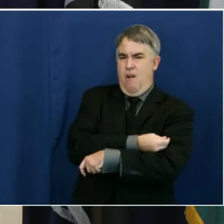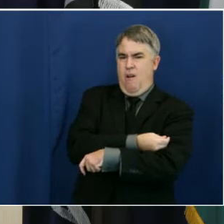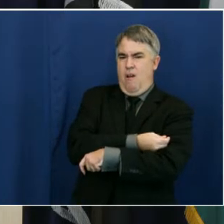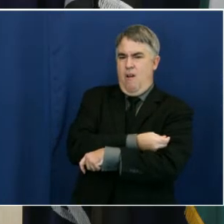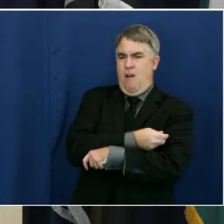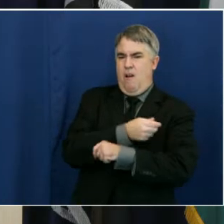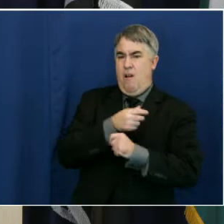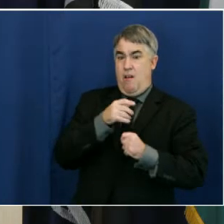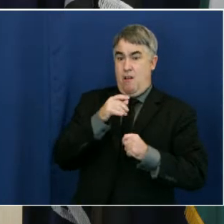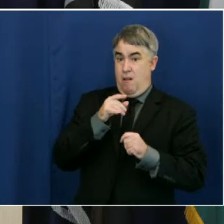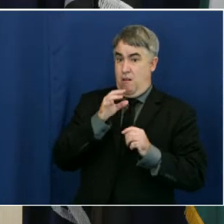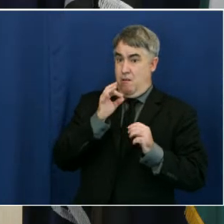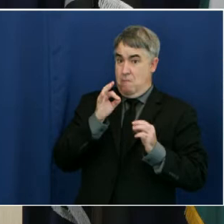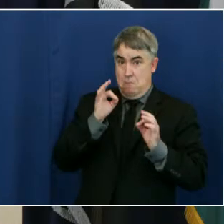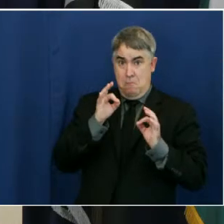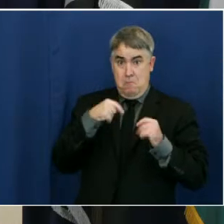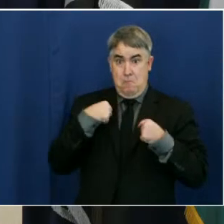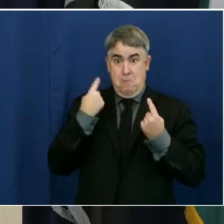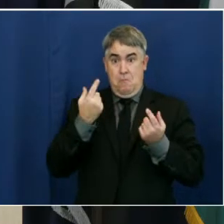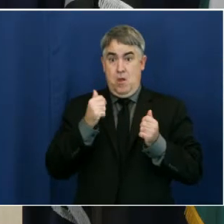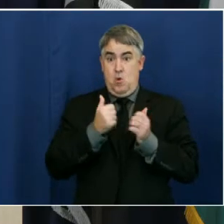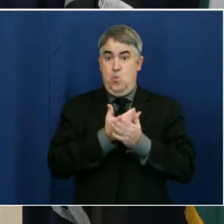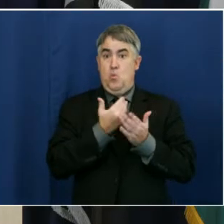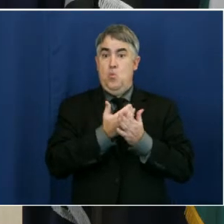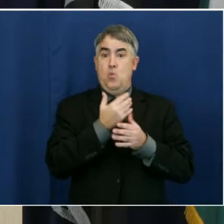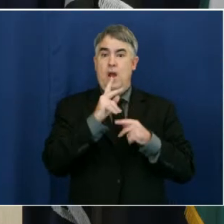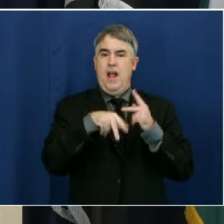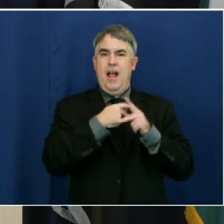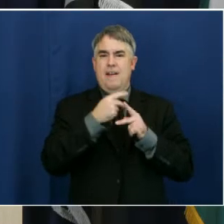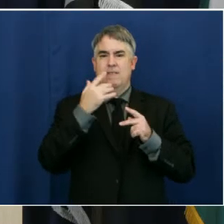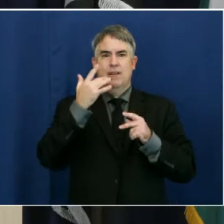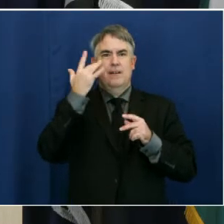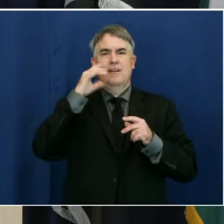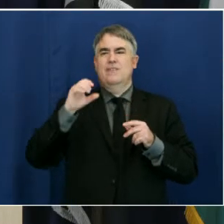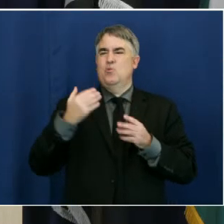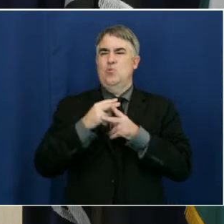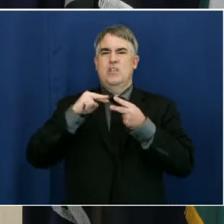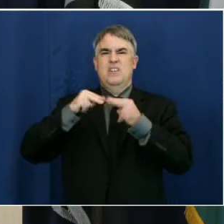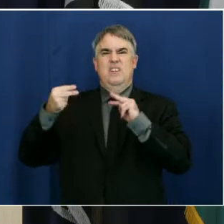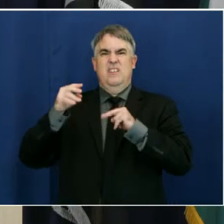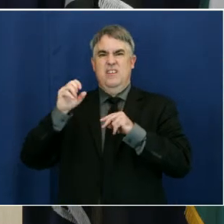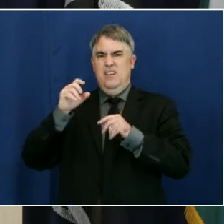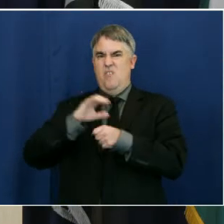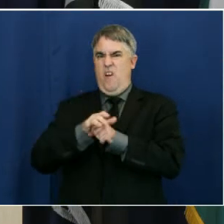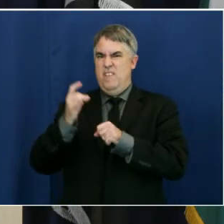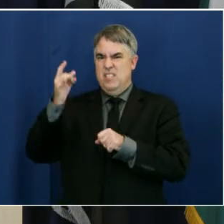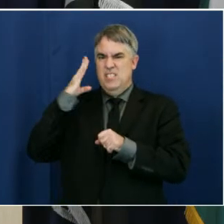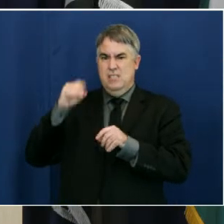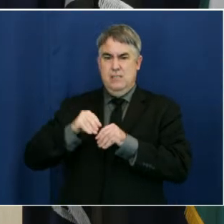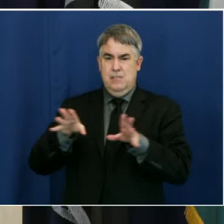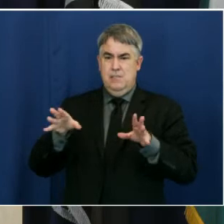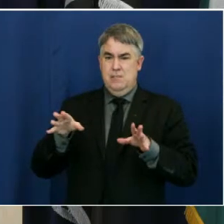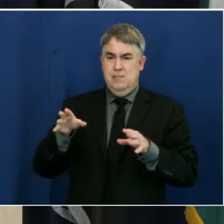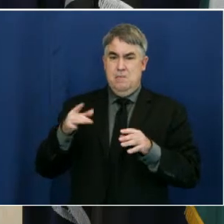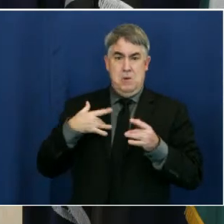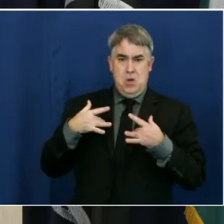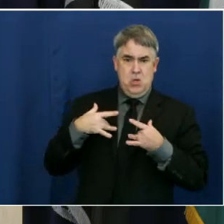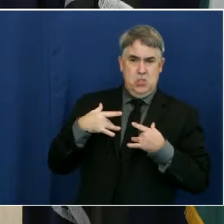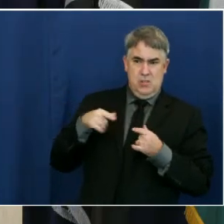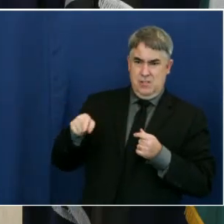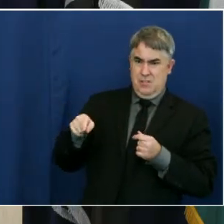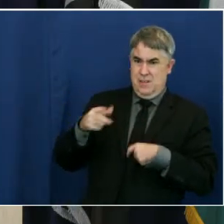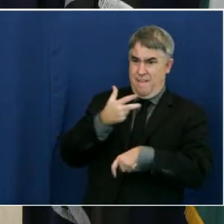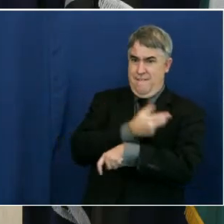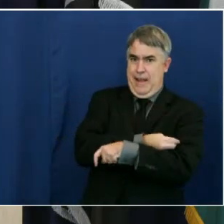strains of the coronavirus? Are there any concerns about the current vaccine not being effective enough in guarding against these new strains? I'll have